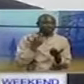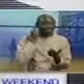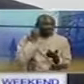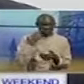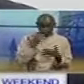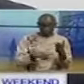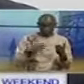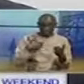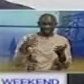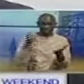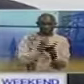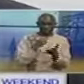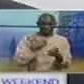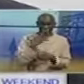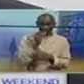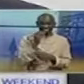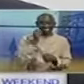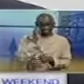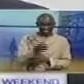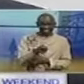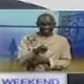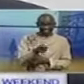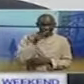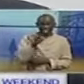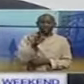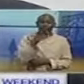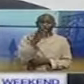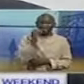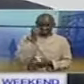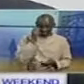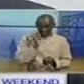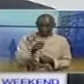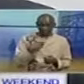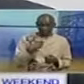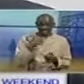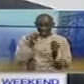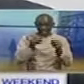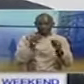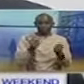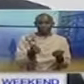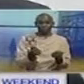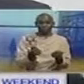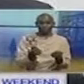that there's going to be an appointment of 40 judges. These 40 judges were going to be able to